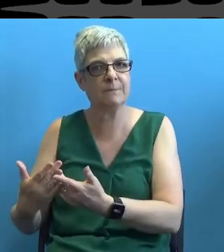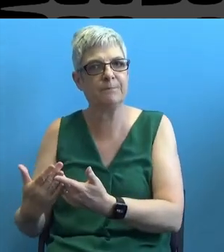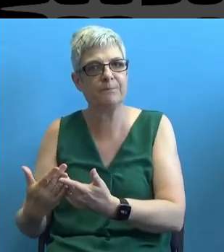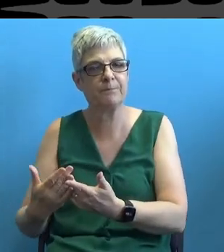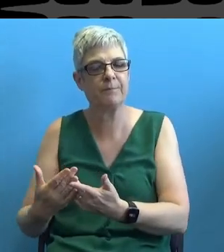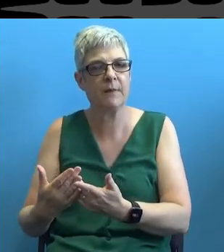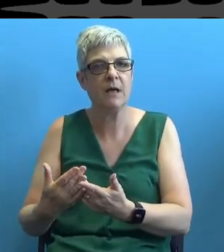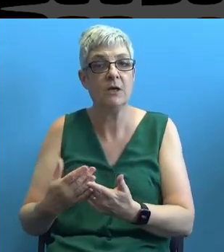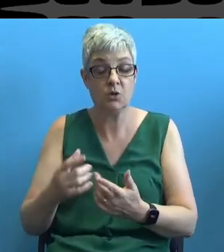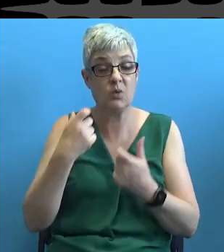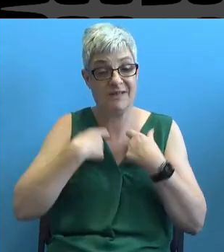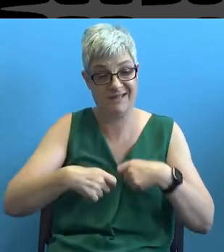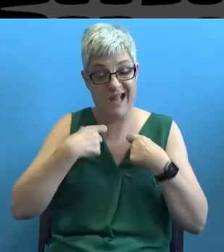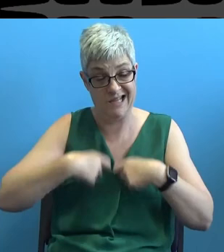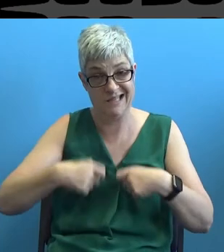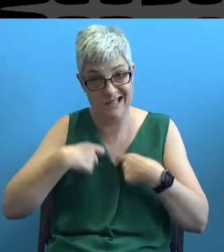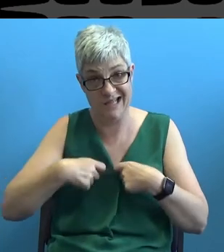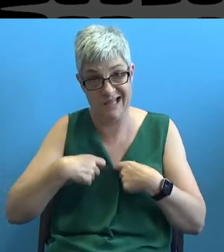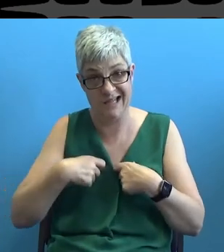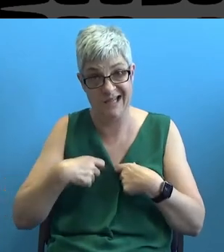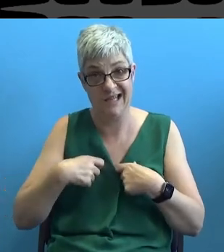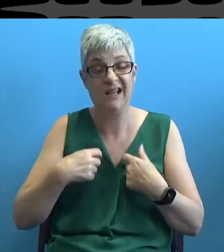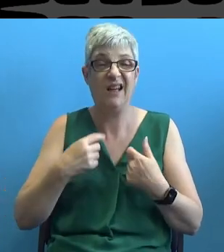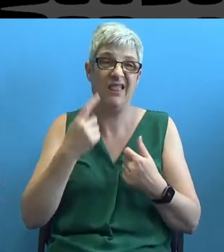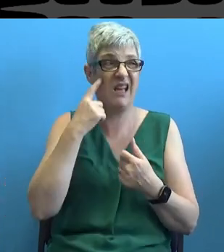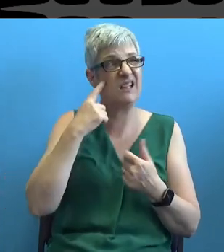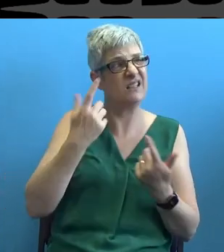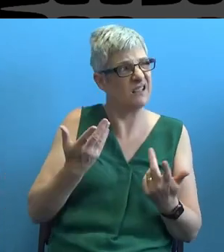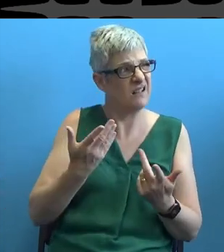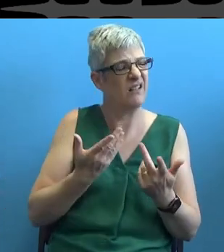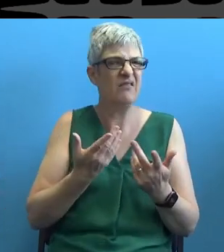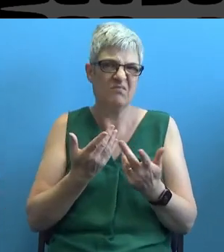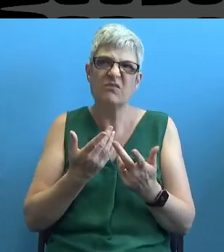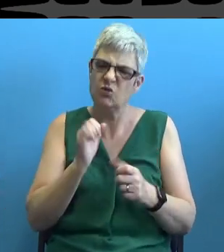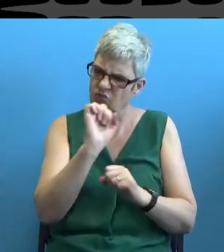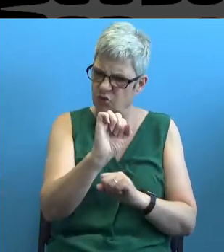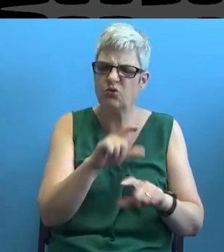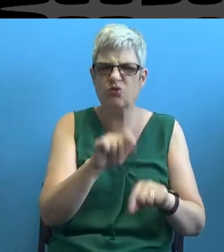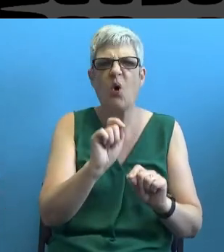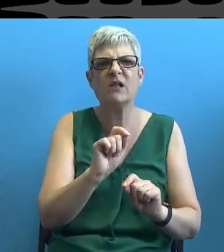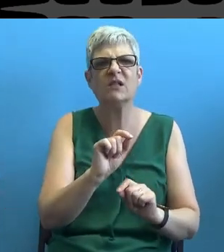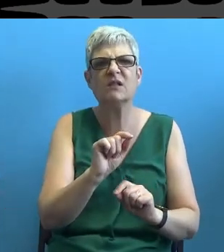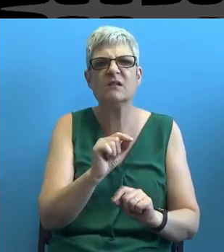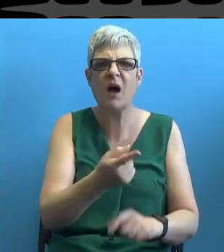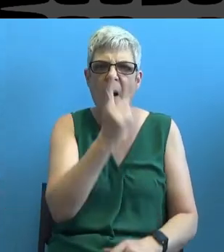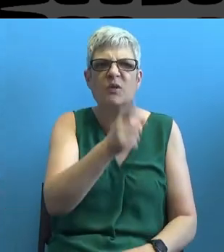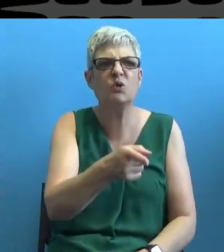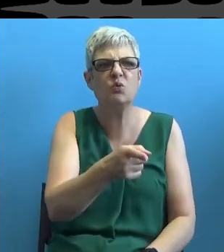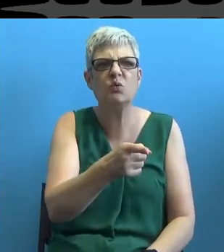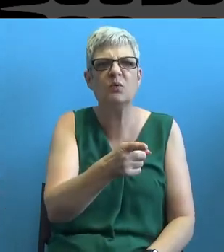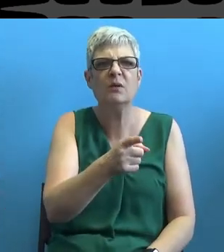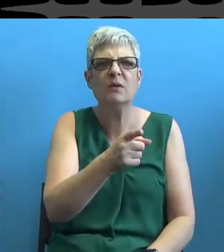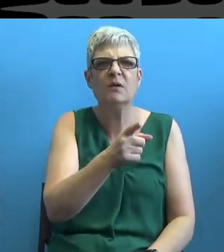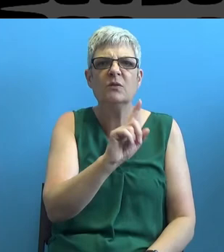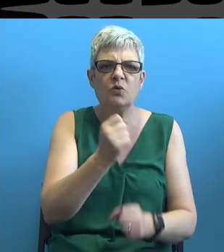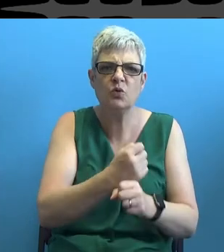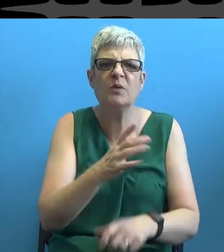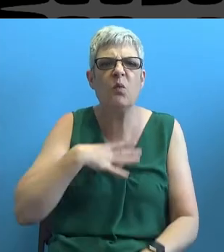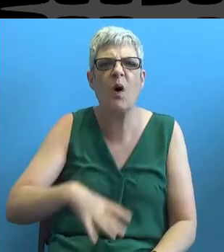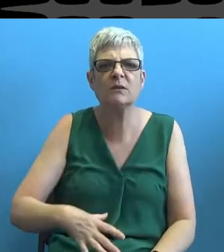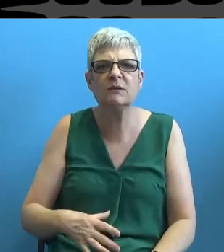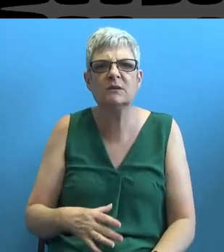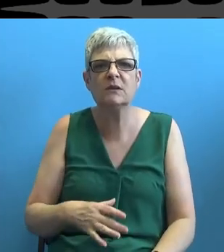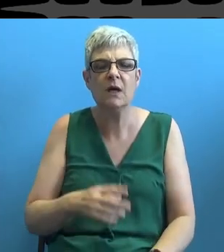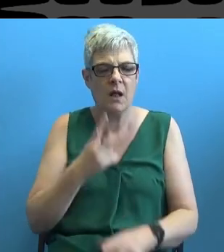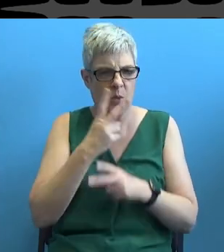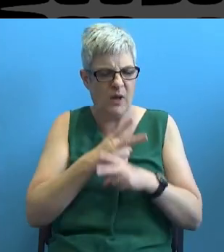And so while our society so often does approach things through this, it's your choice, it's up to you, do what you like,